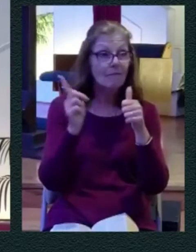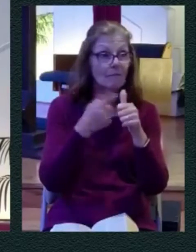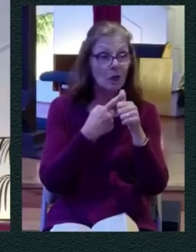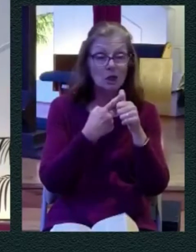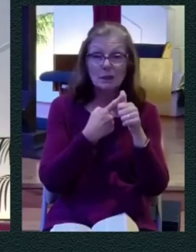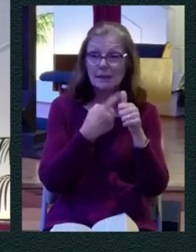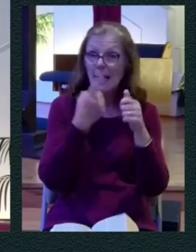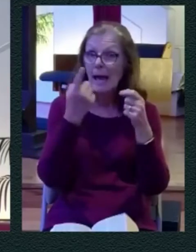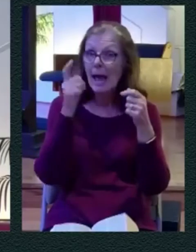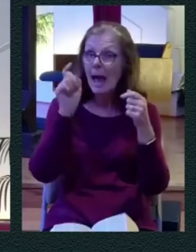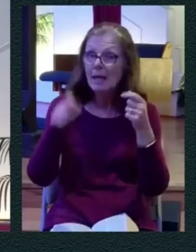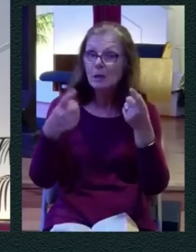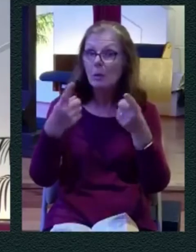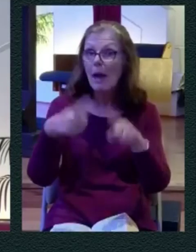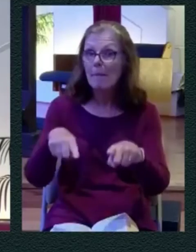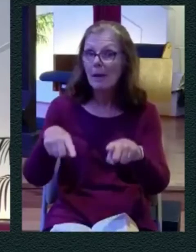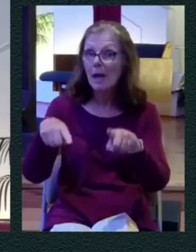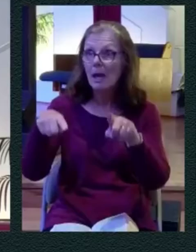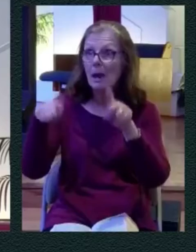an apostasy.